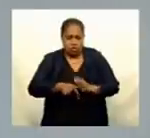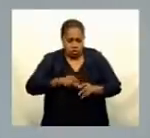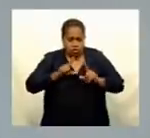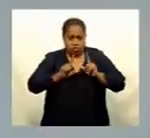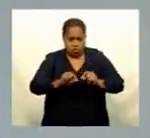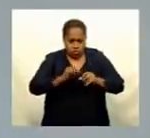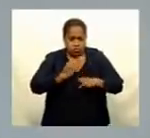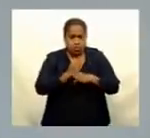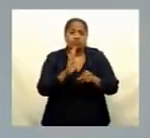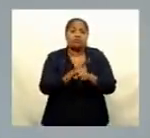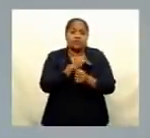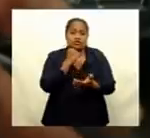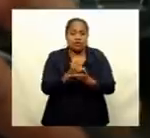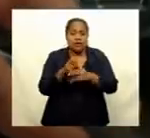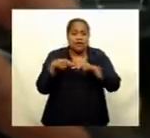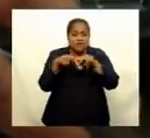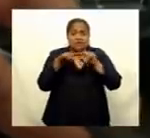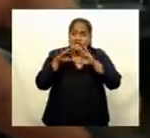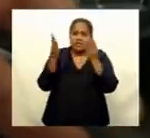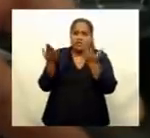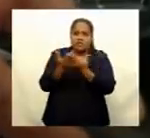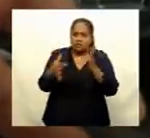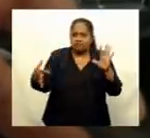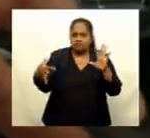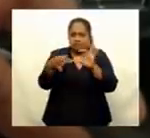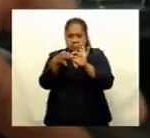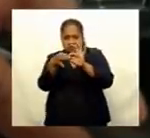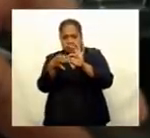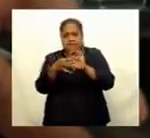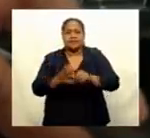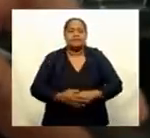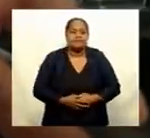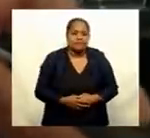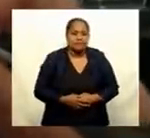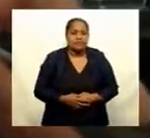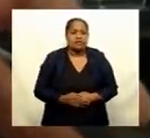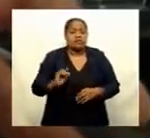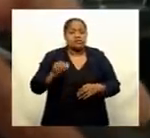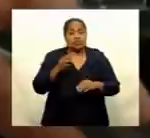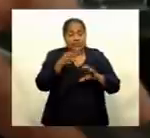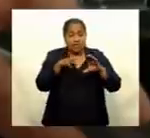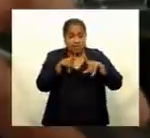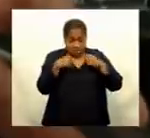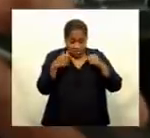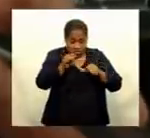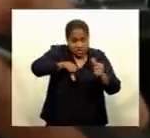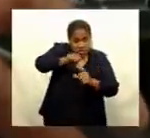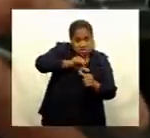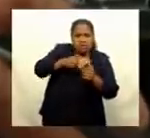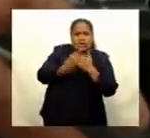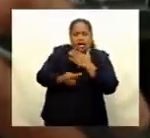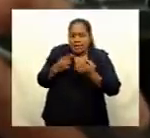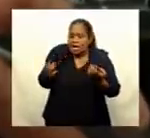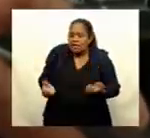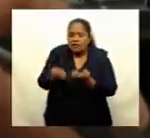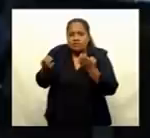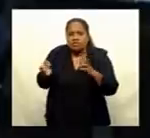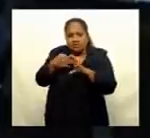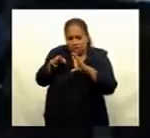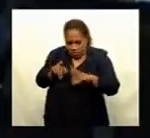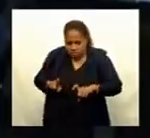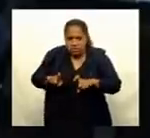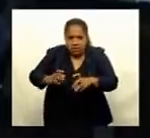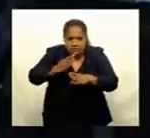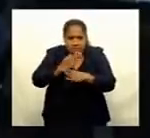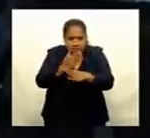that Fiji and the world stay connected. The Fiji Media Association is encouraging the media to stay the course, and it is also urging authorities